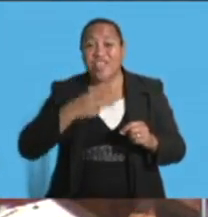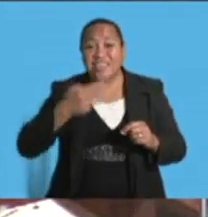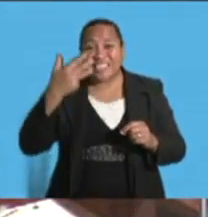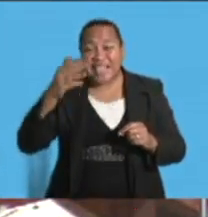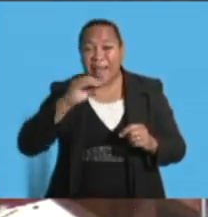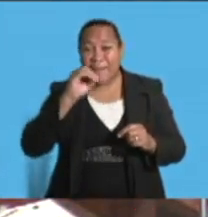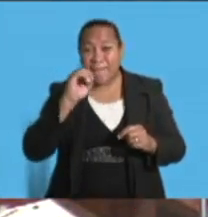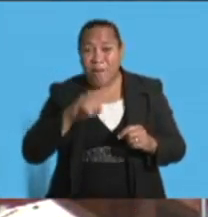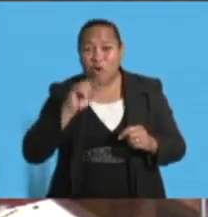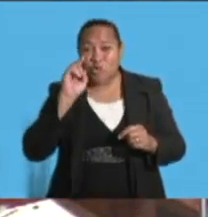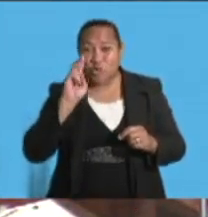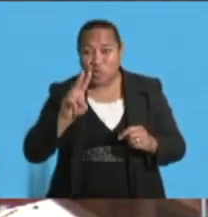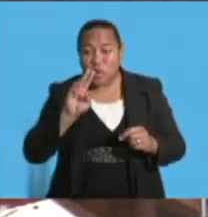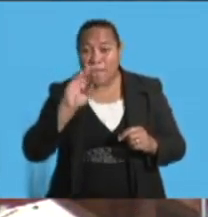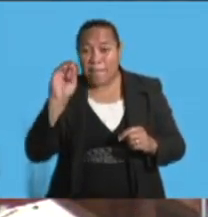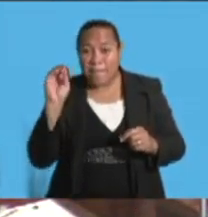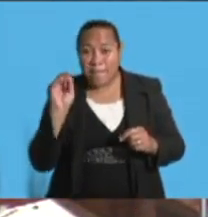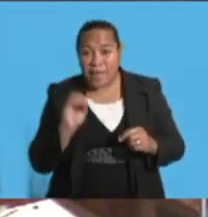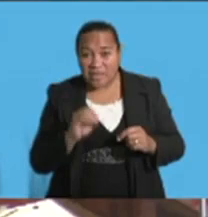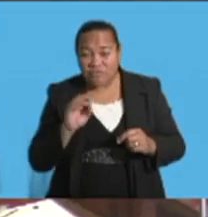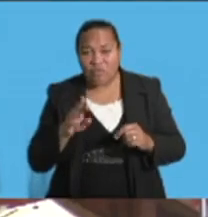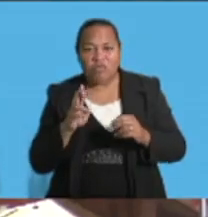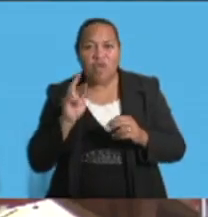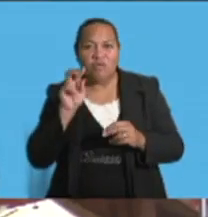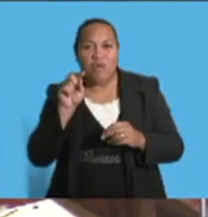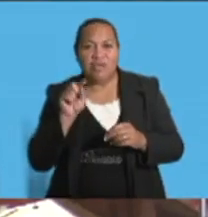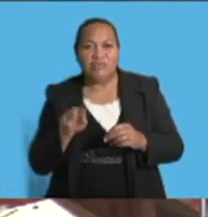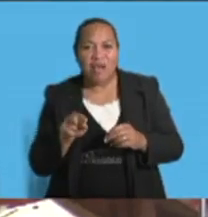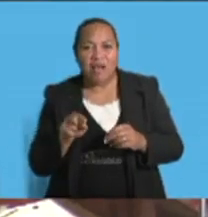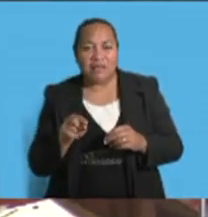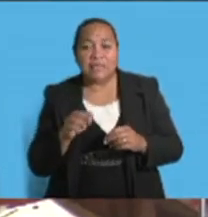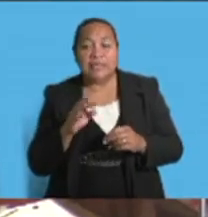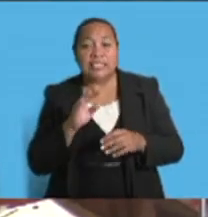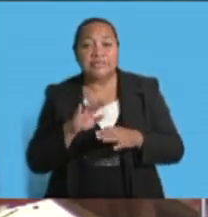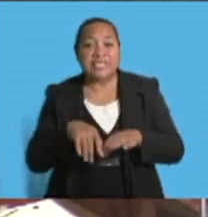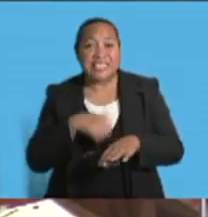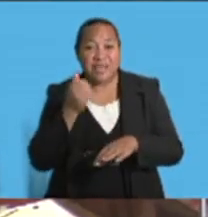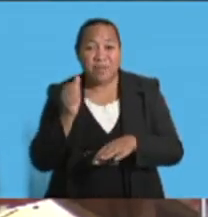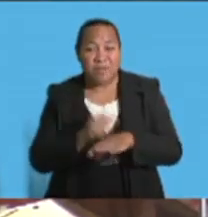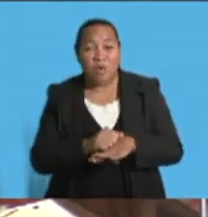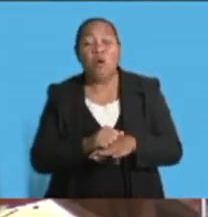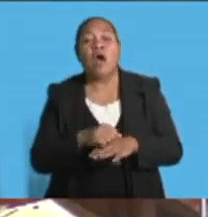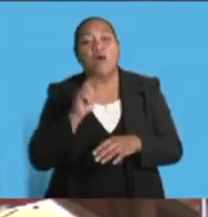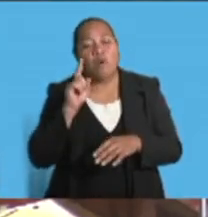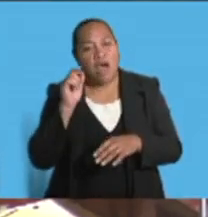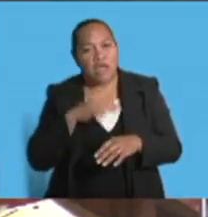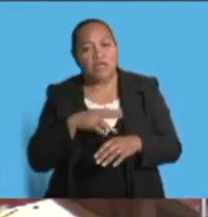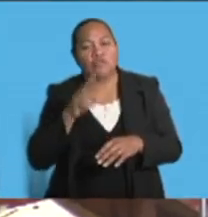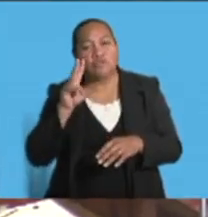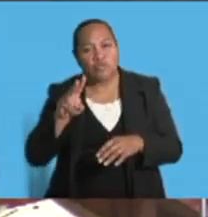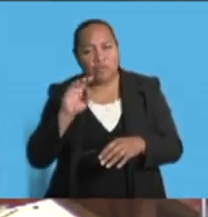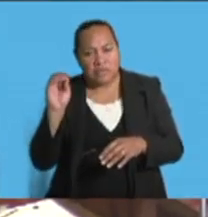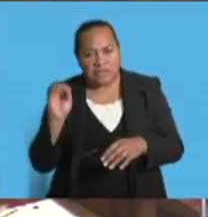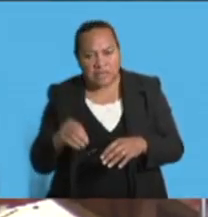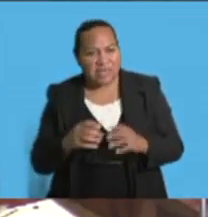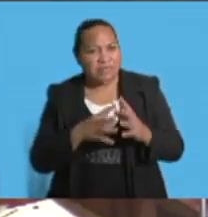239.2% debt to GDP ratio. Singapore, 112%. United States of